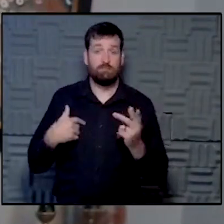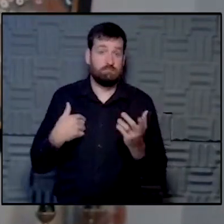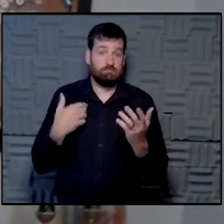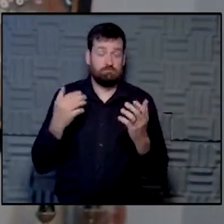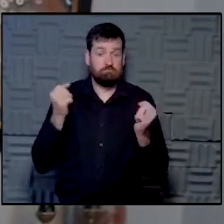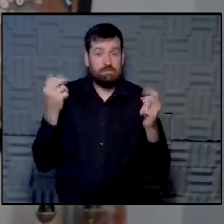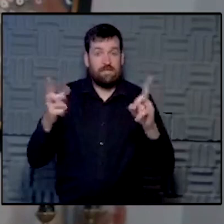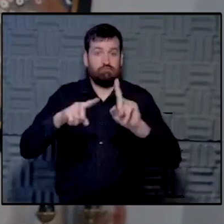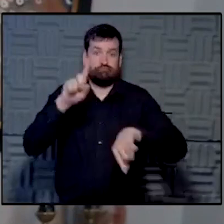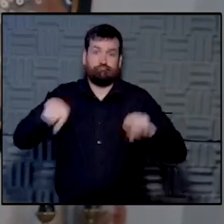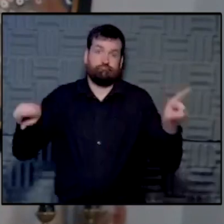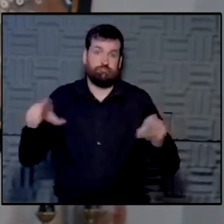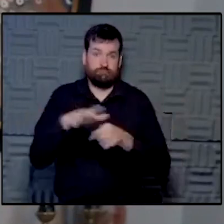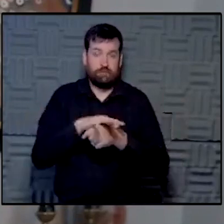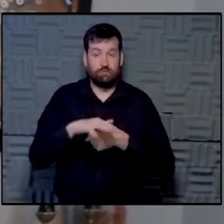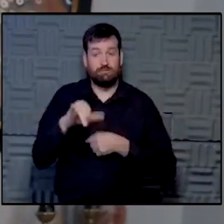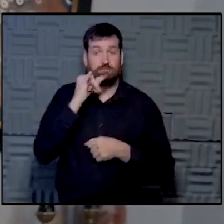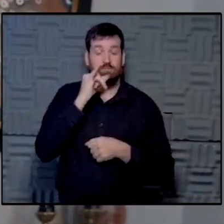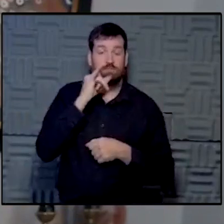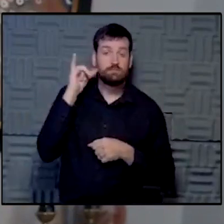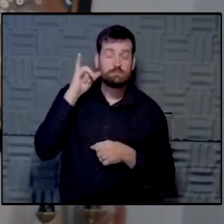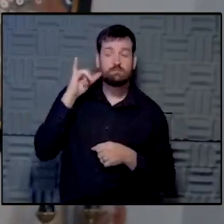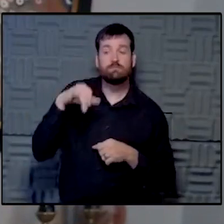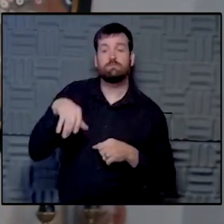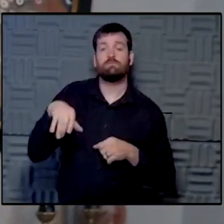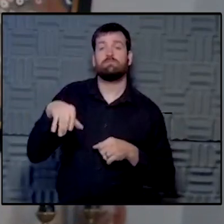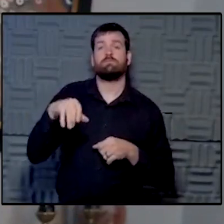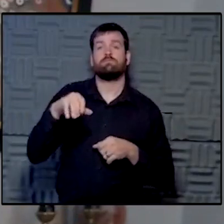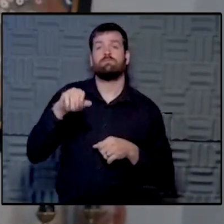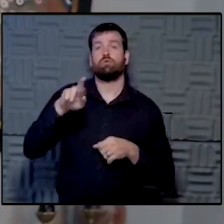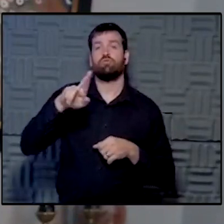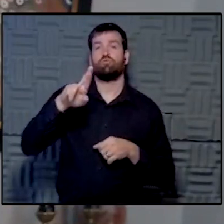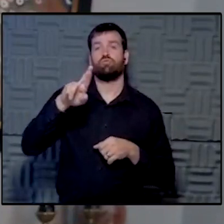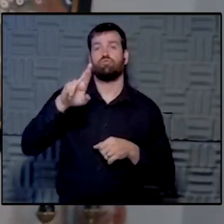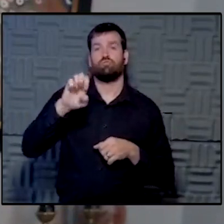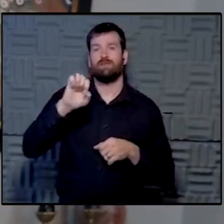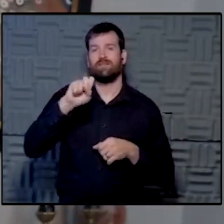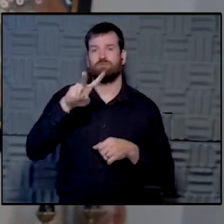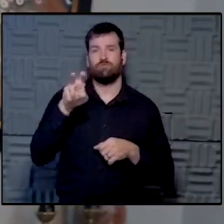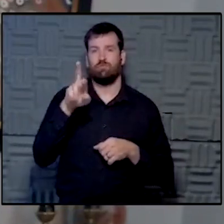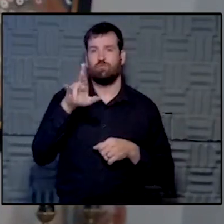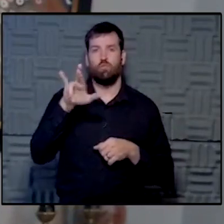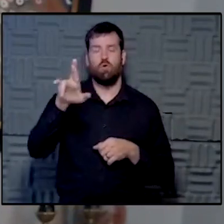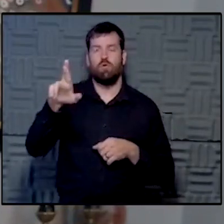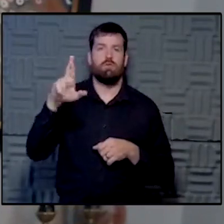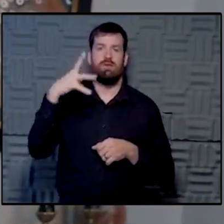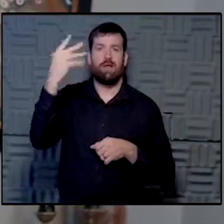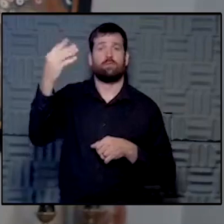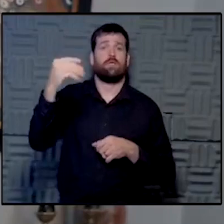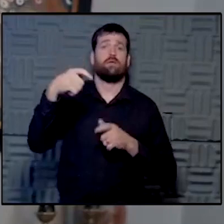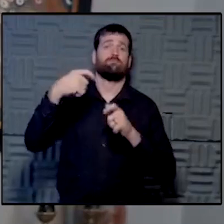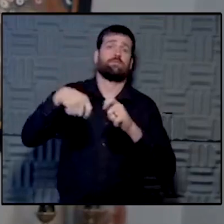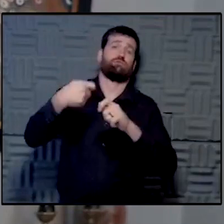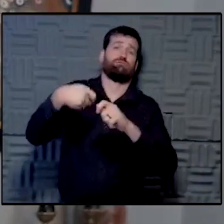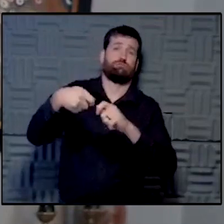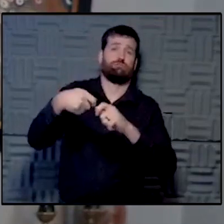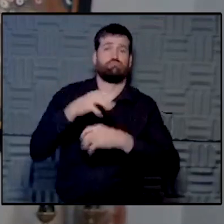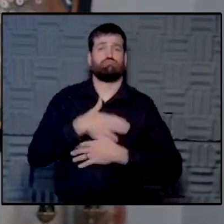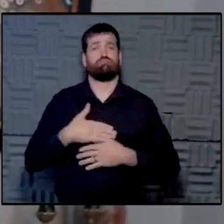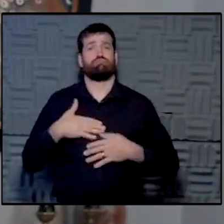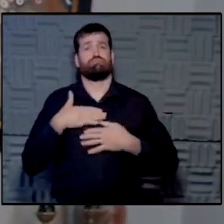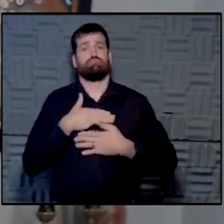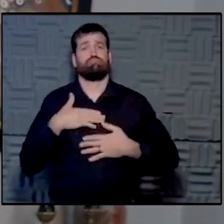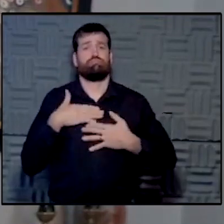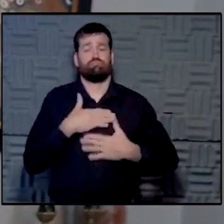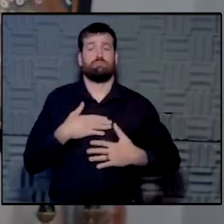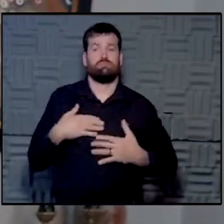fact, we started one yesterday at a reservoir where there's a lot of people out there enjoying the good weather and fishing. And so we set up a mobile unit.